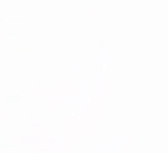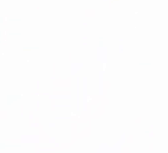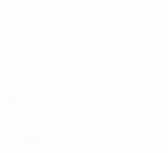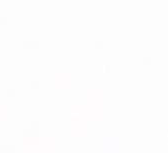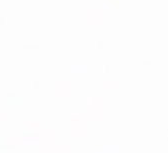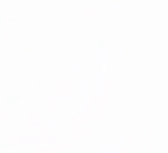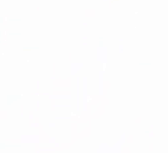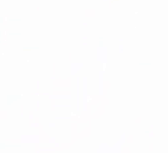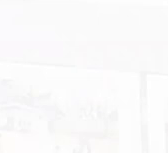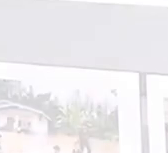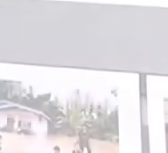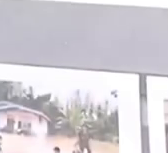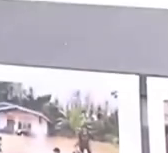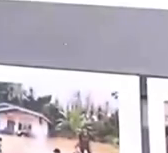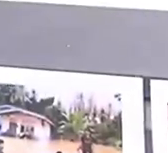TV KPM.